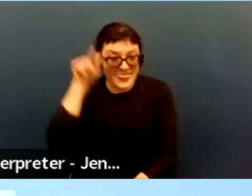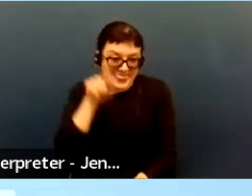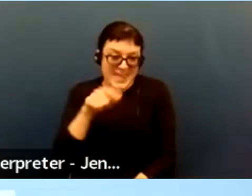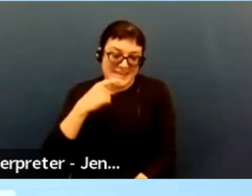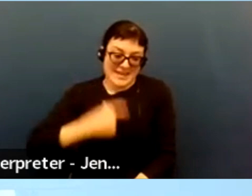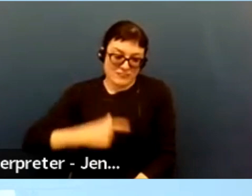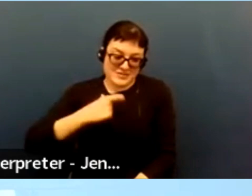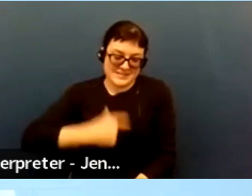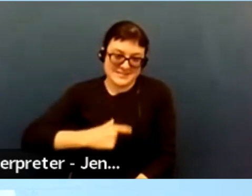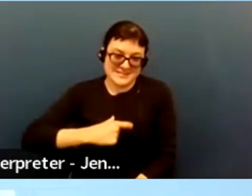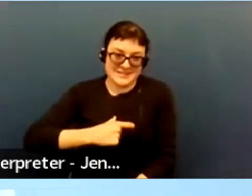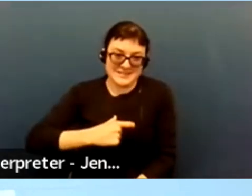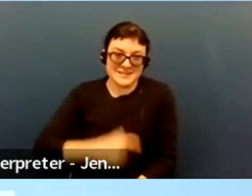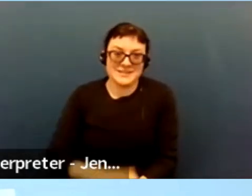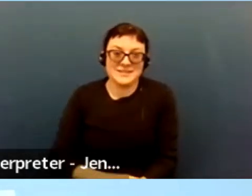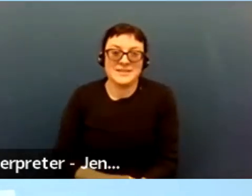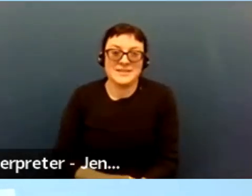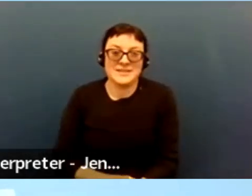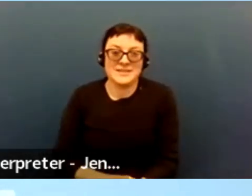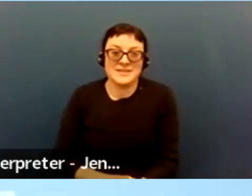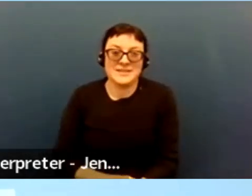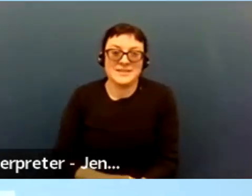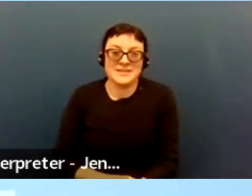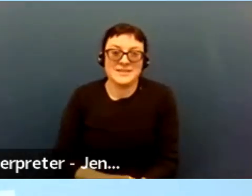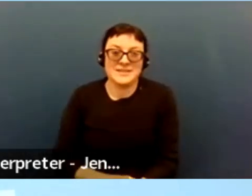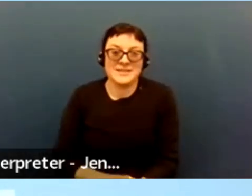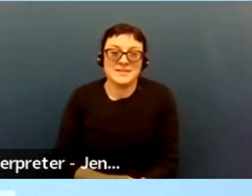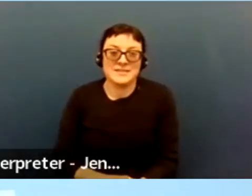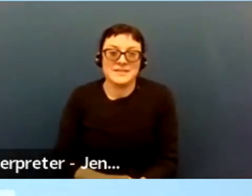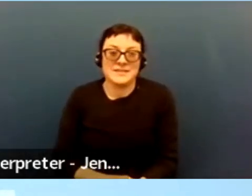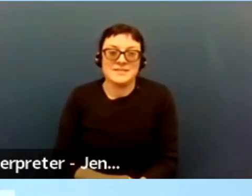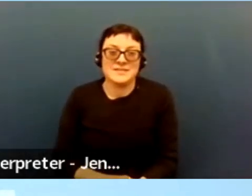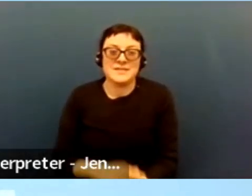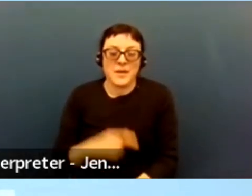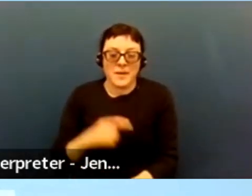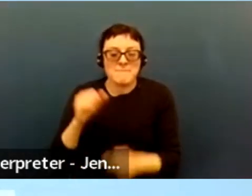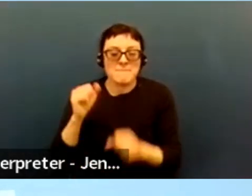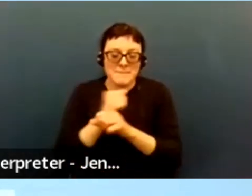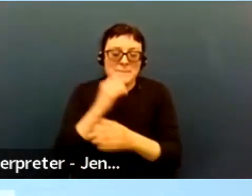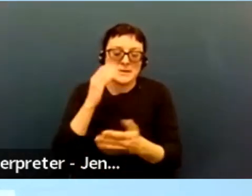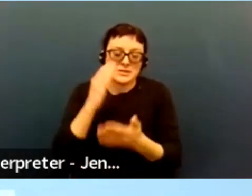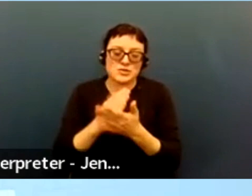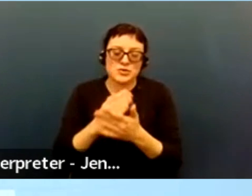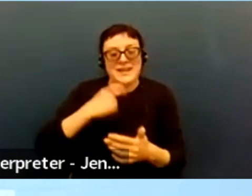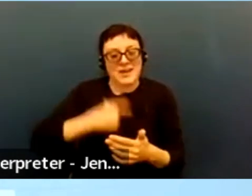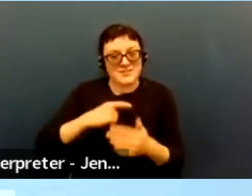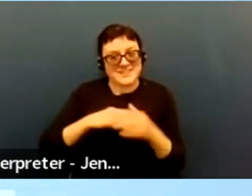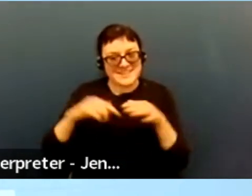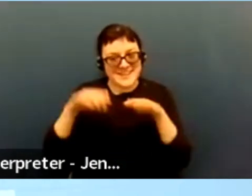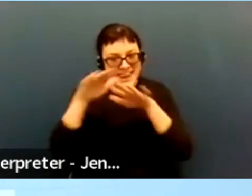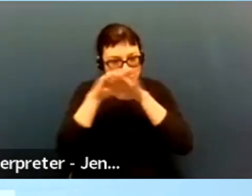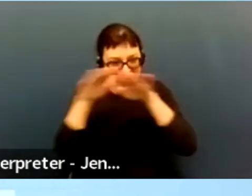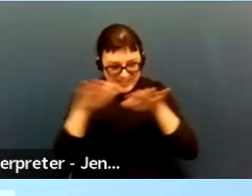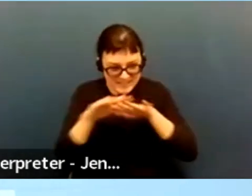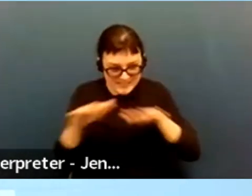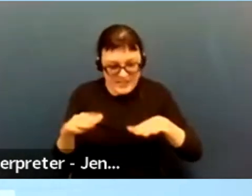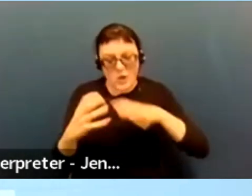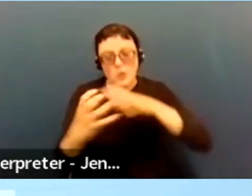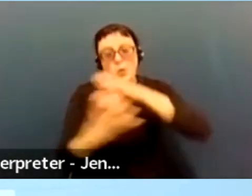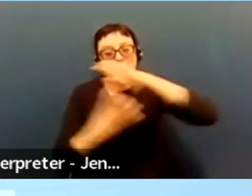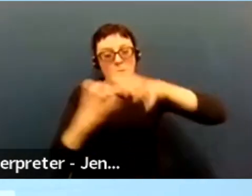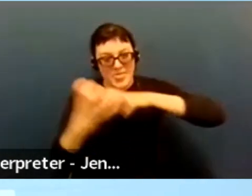commit, but always remember their characters, always make them as layered and